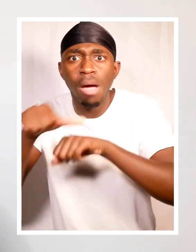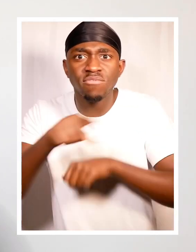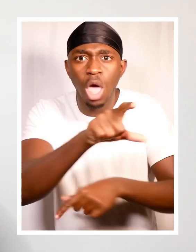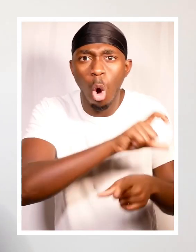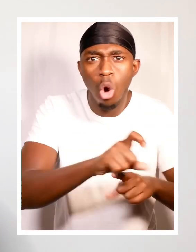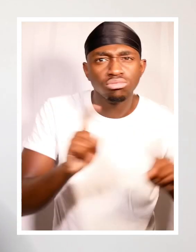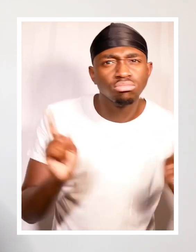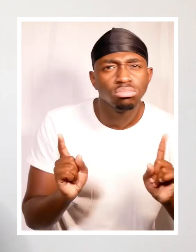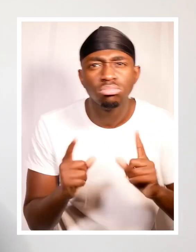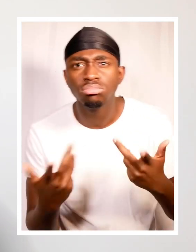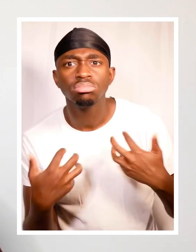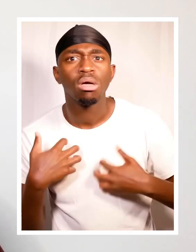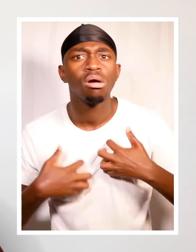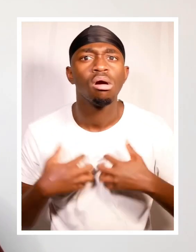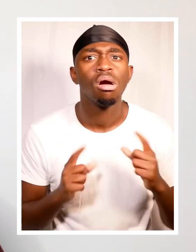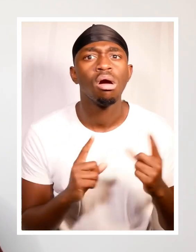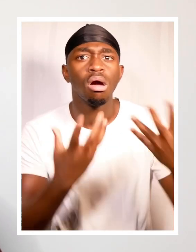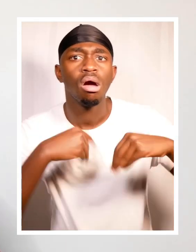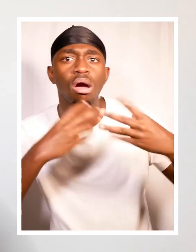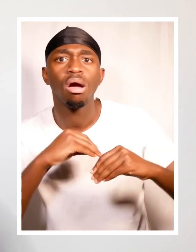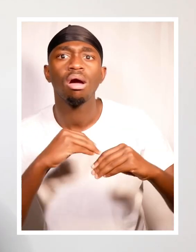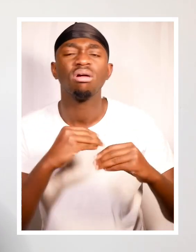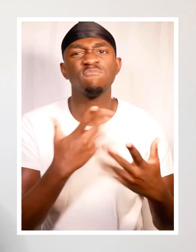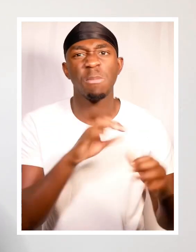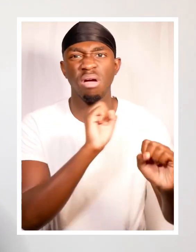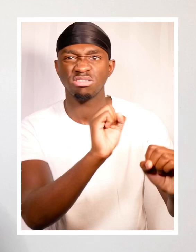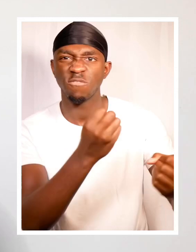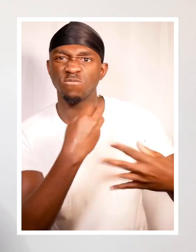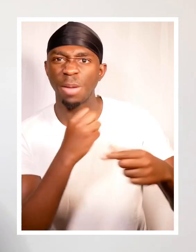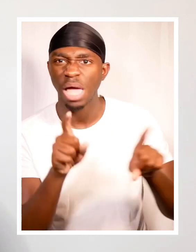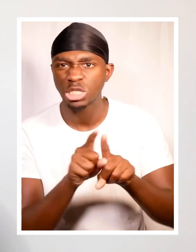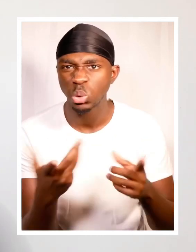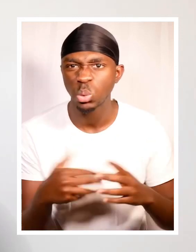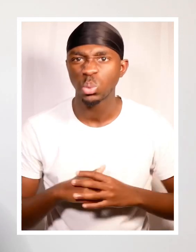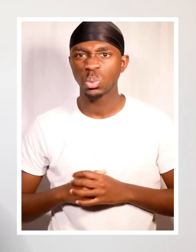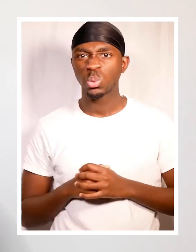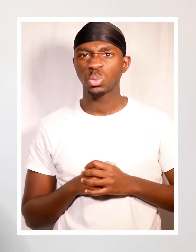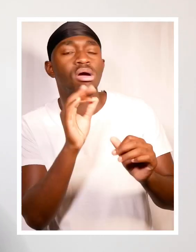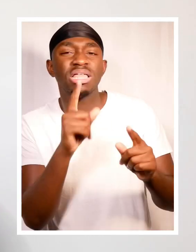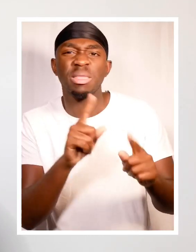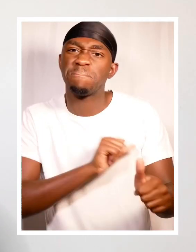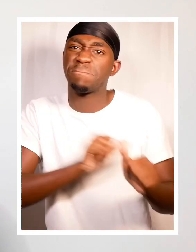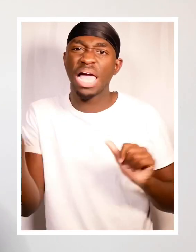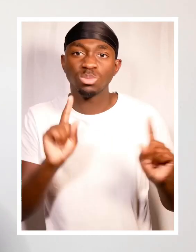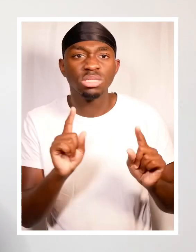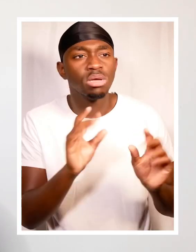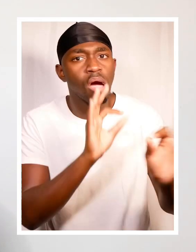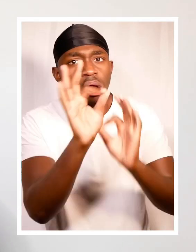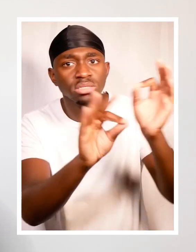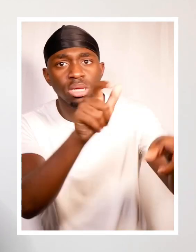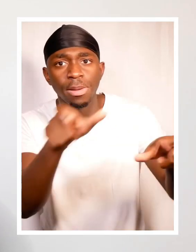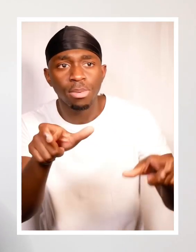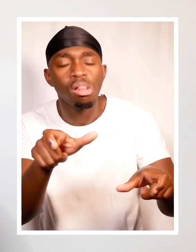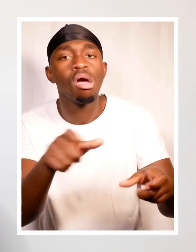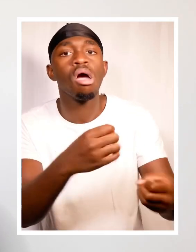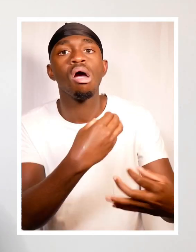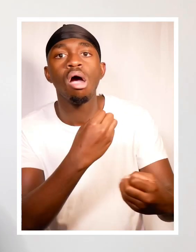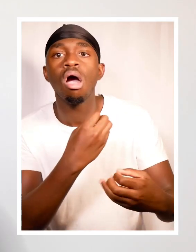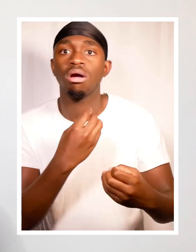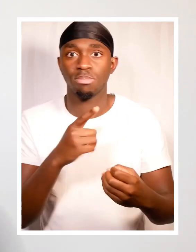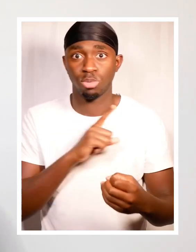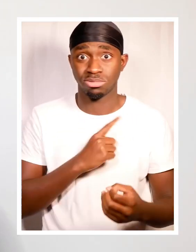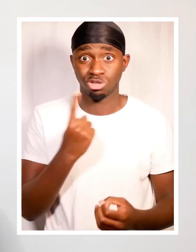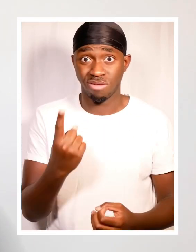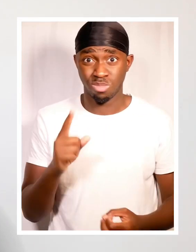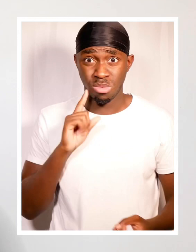their feedback that was one thing that i was doing a lot even though i knew that i didn't have like 10 grand sitting around to just pay for